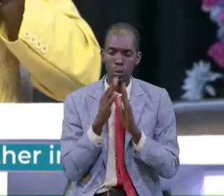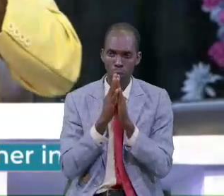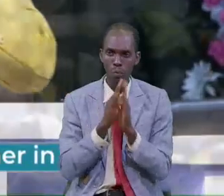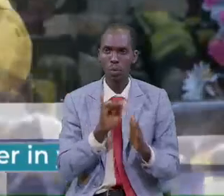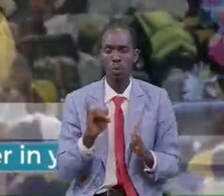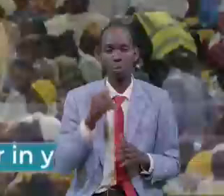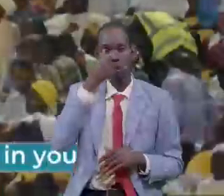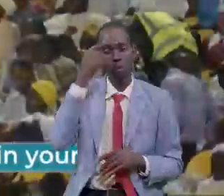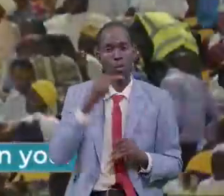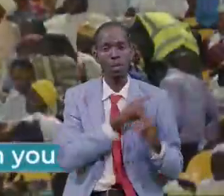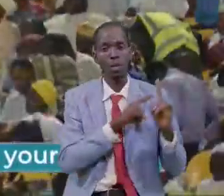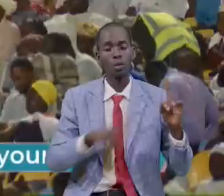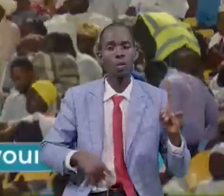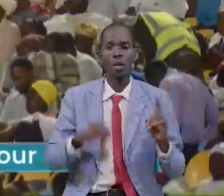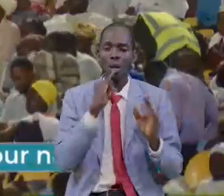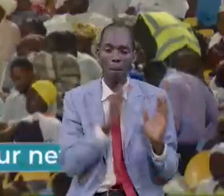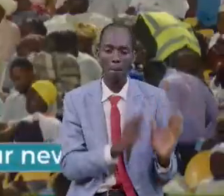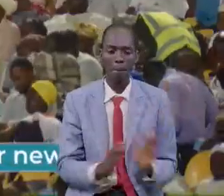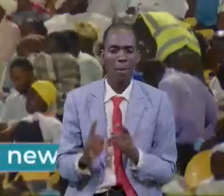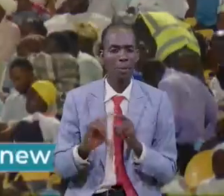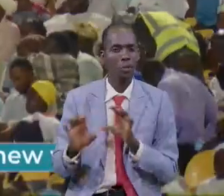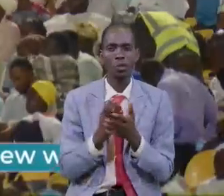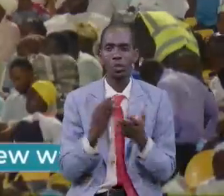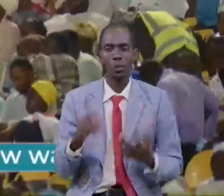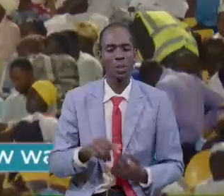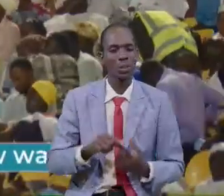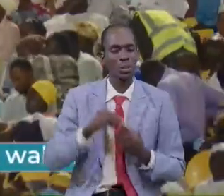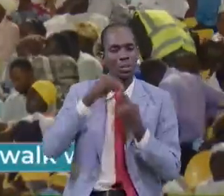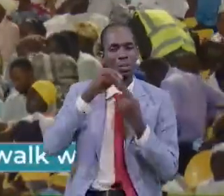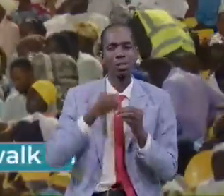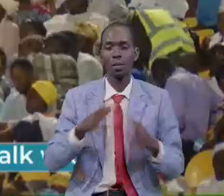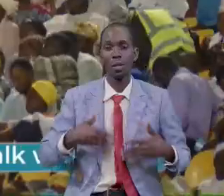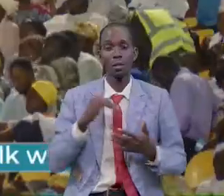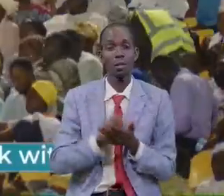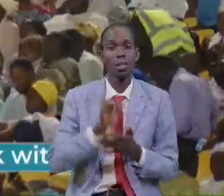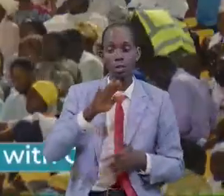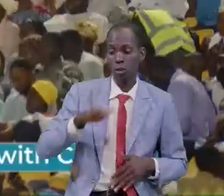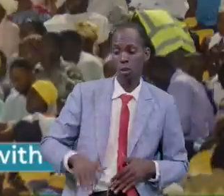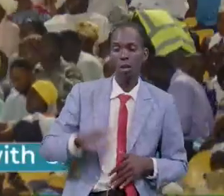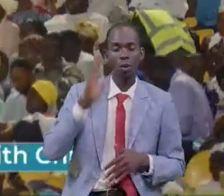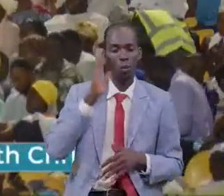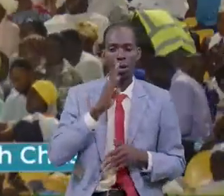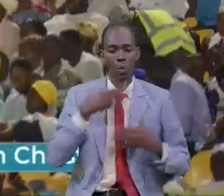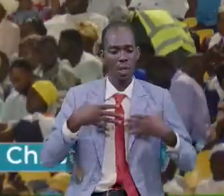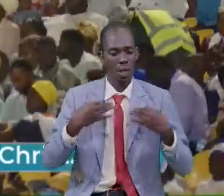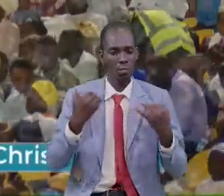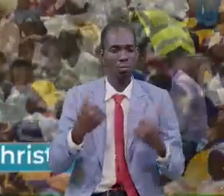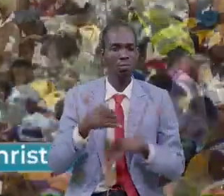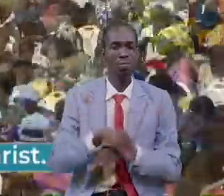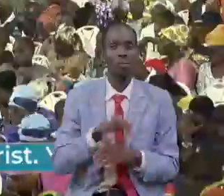life. That your child will be healed tonight. That problem is about to